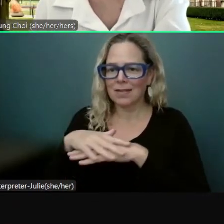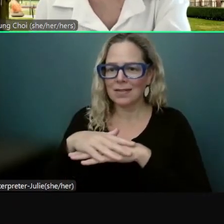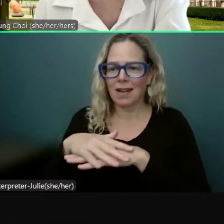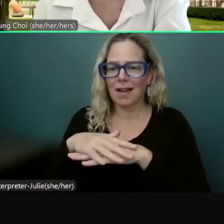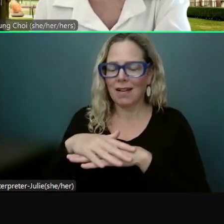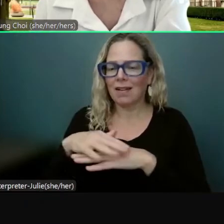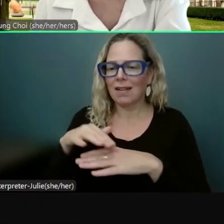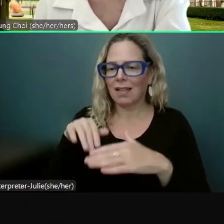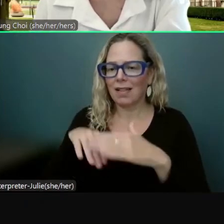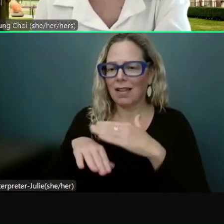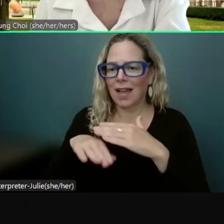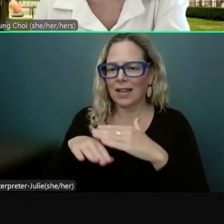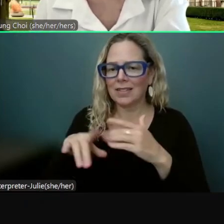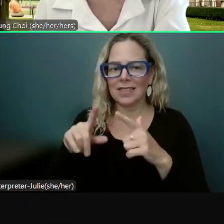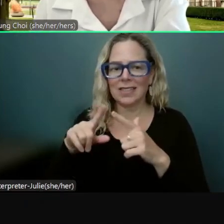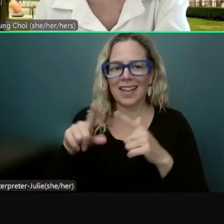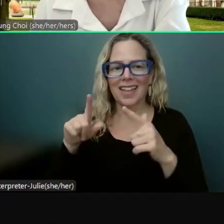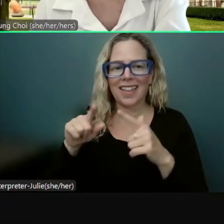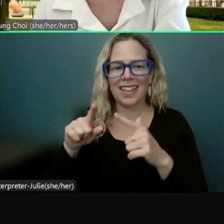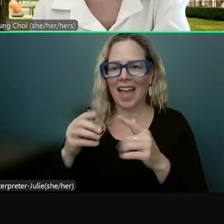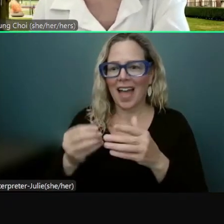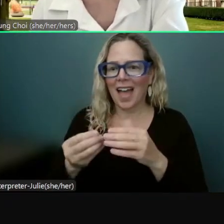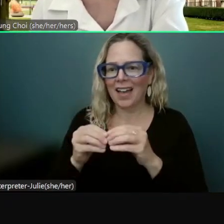the refreshable braille display.